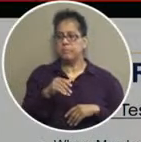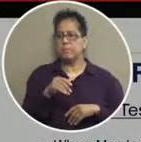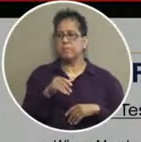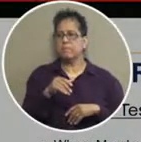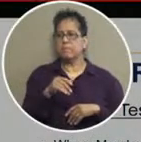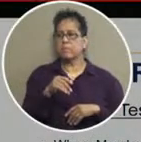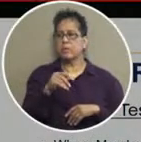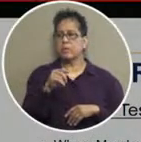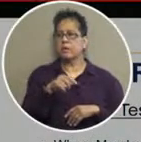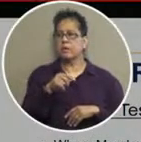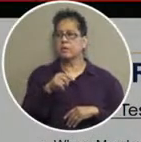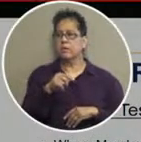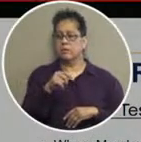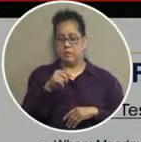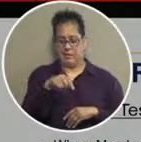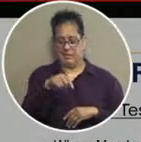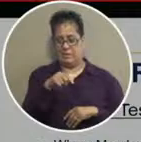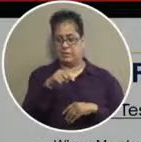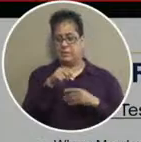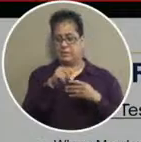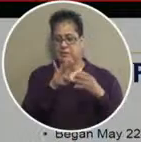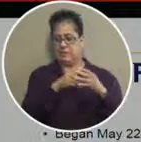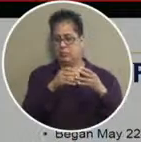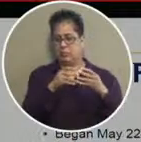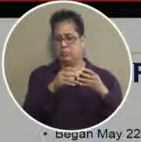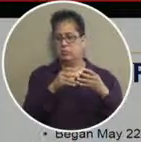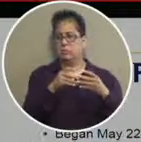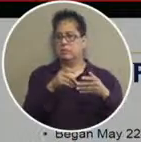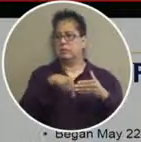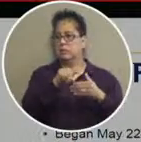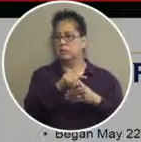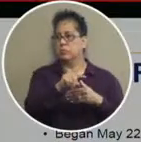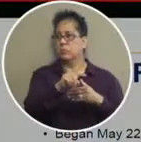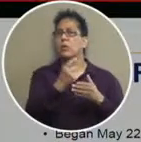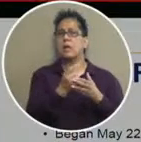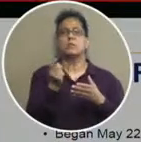This was the schedule for last week. Next slide.